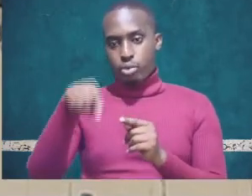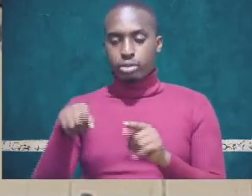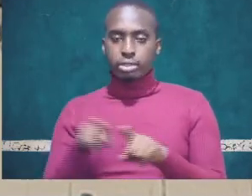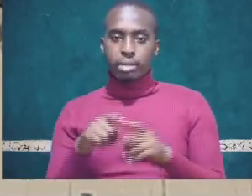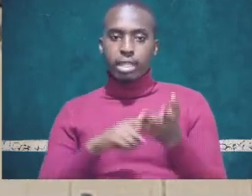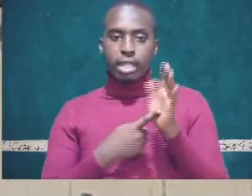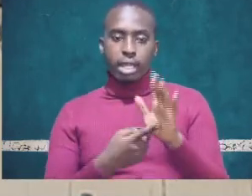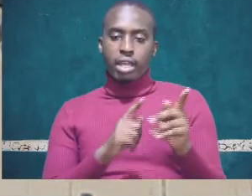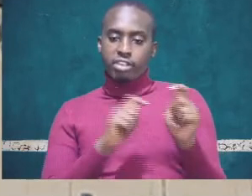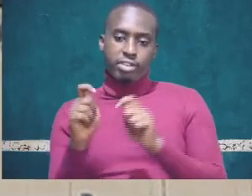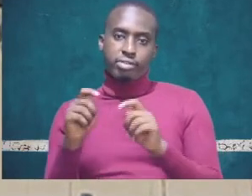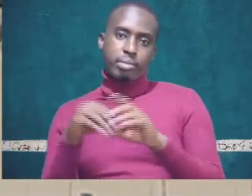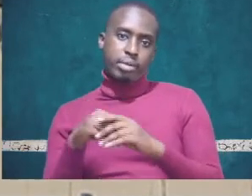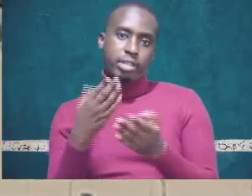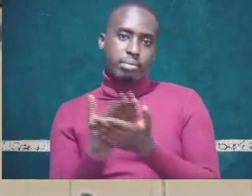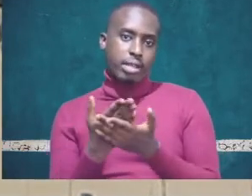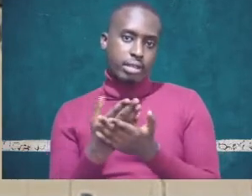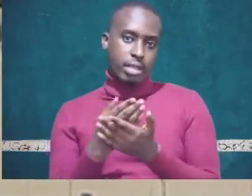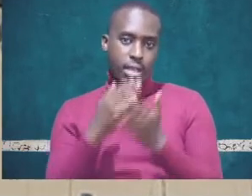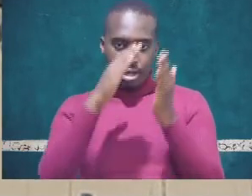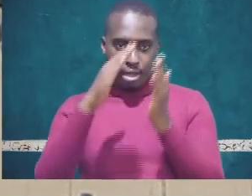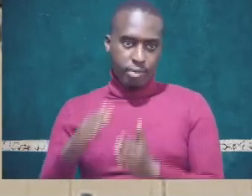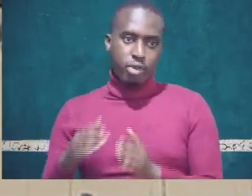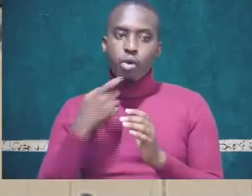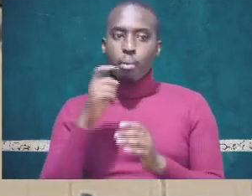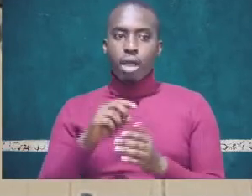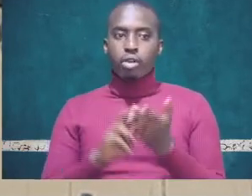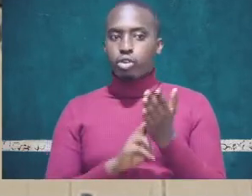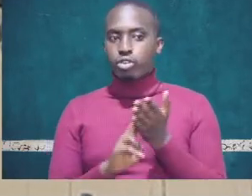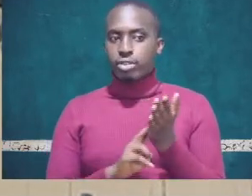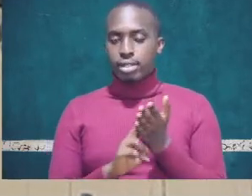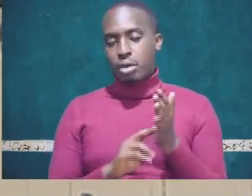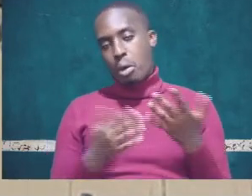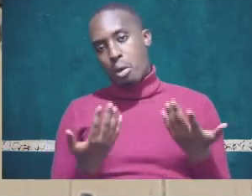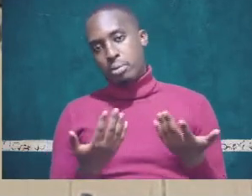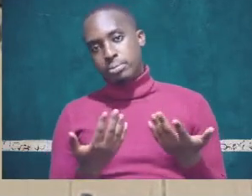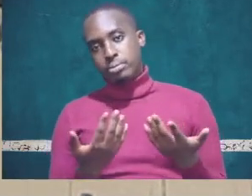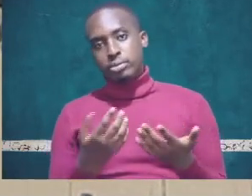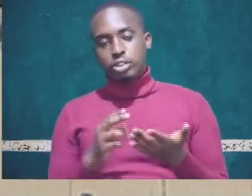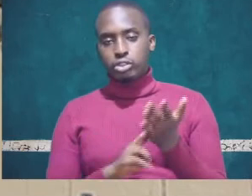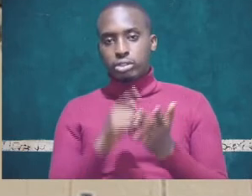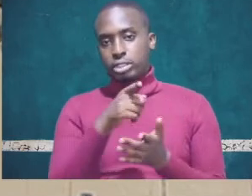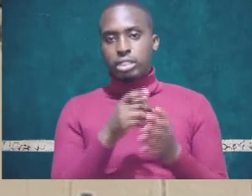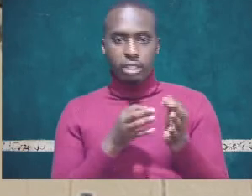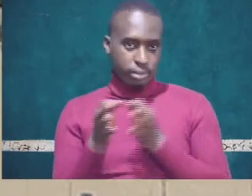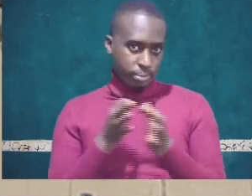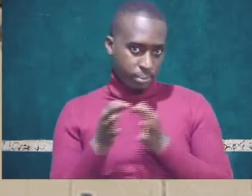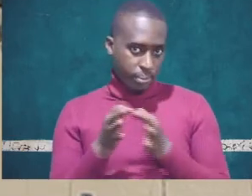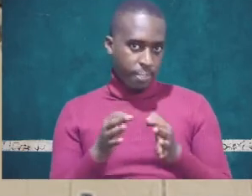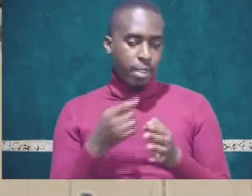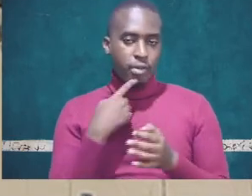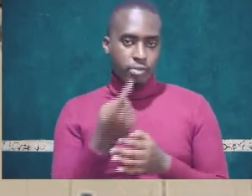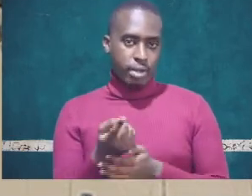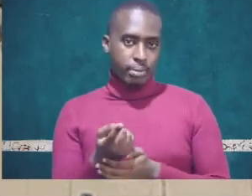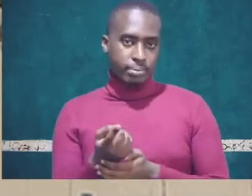the demand curve. So you should be able now, by using these illustrations,